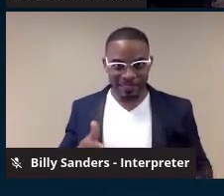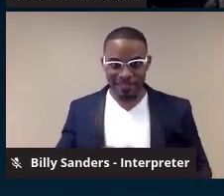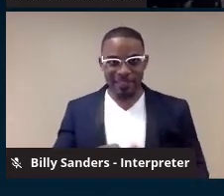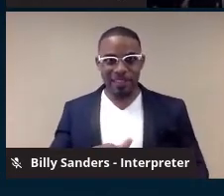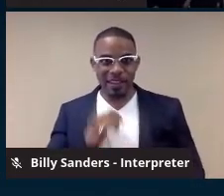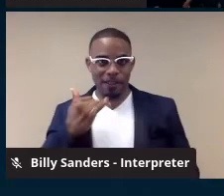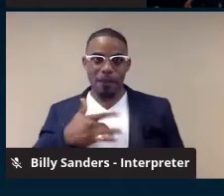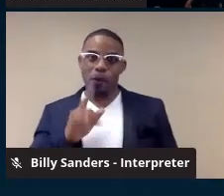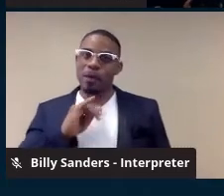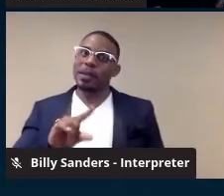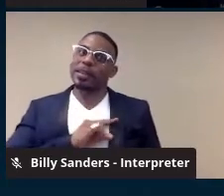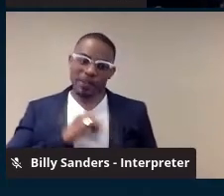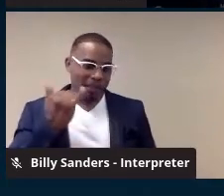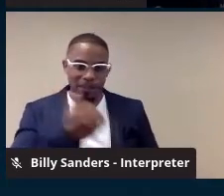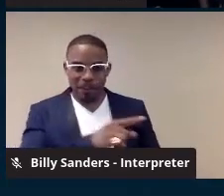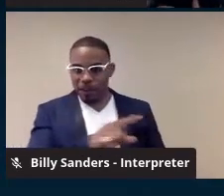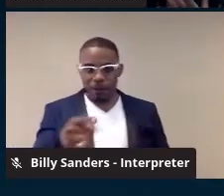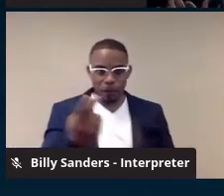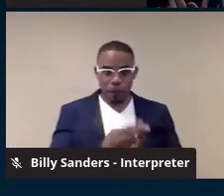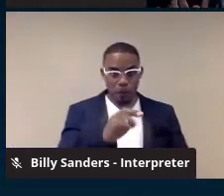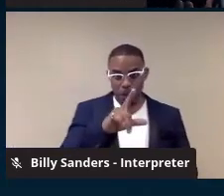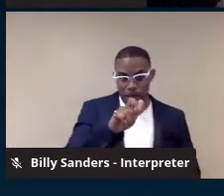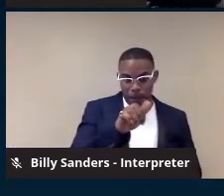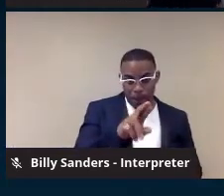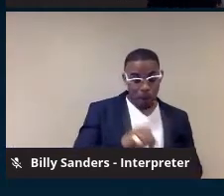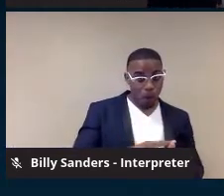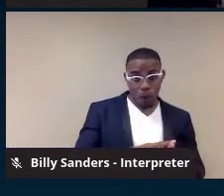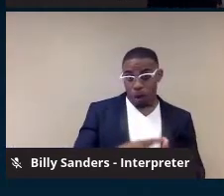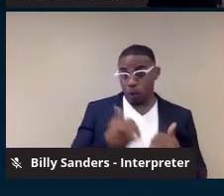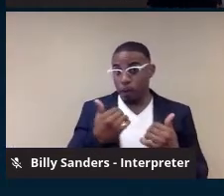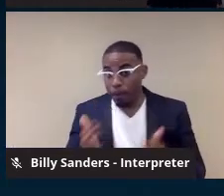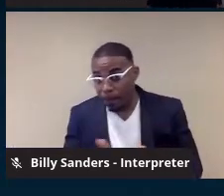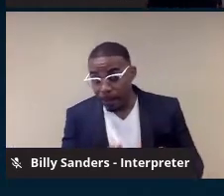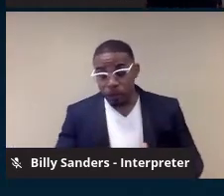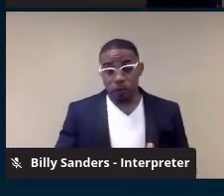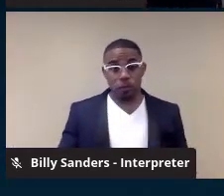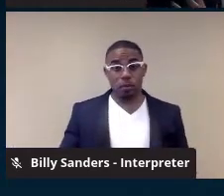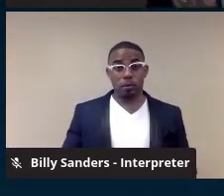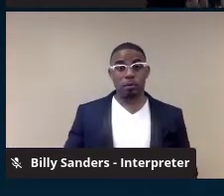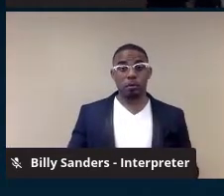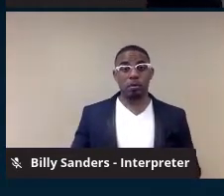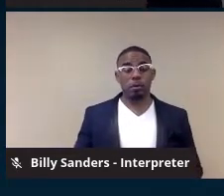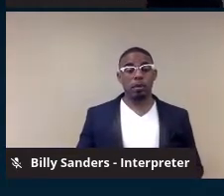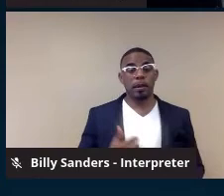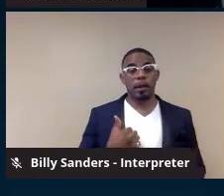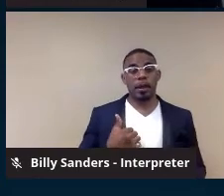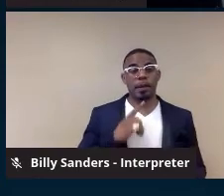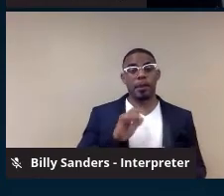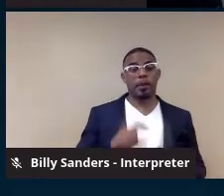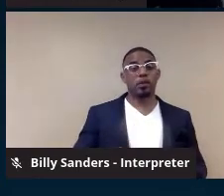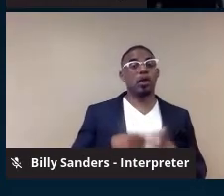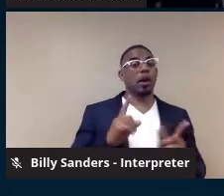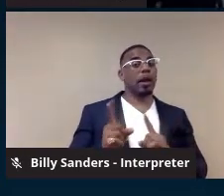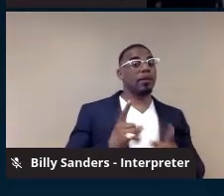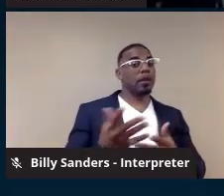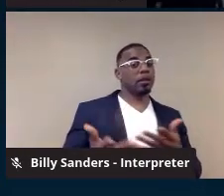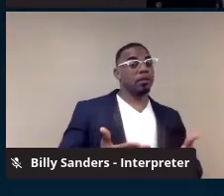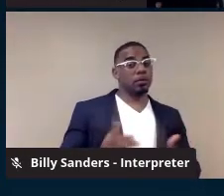cool to hear if any of you all have used Blazor or plan to, and yeah, to start a conversation around it